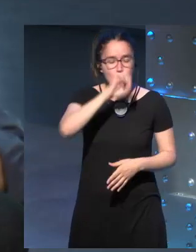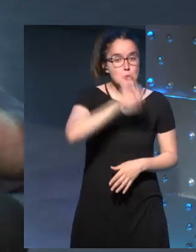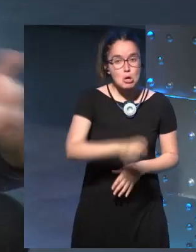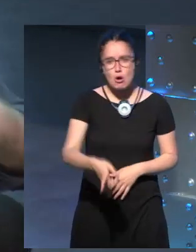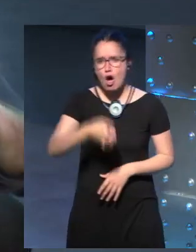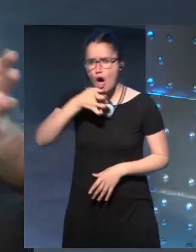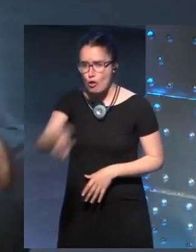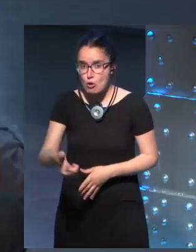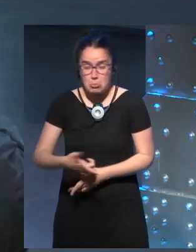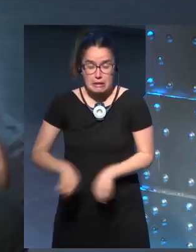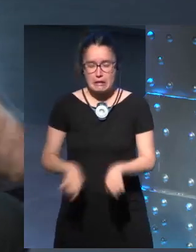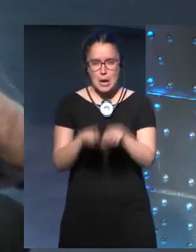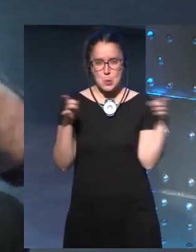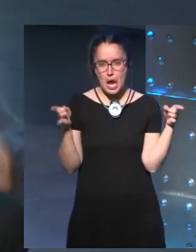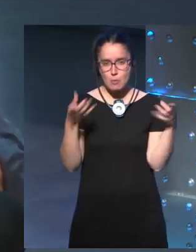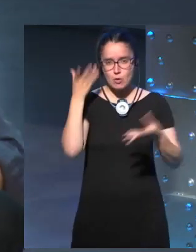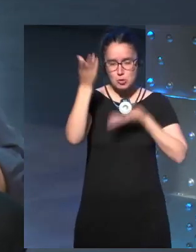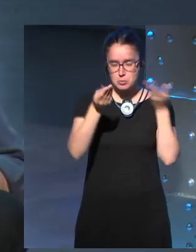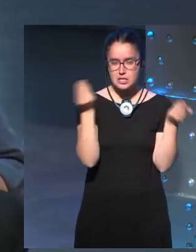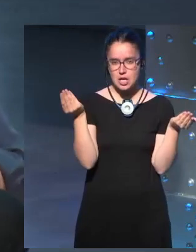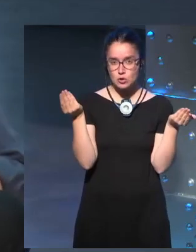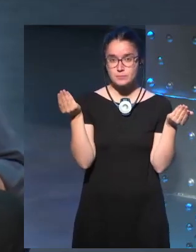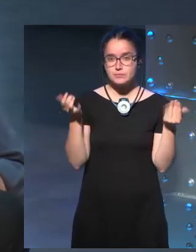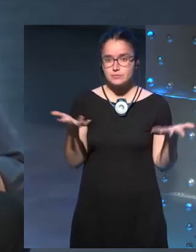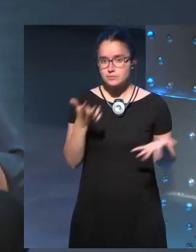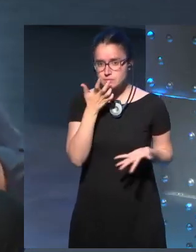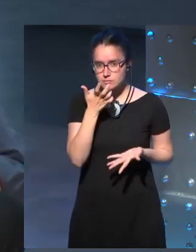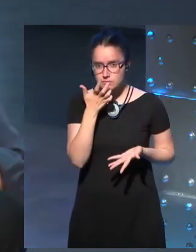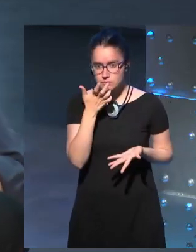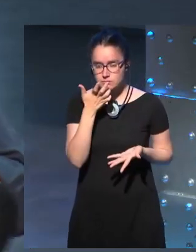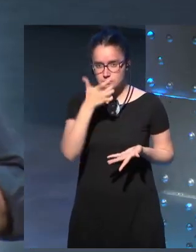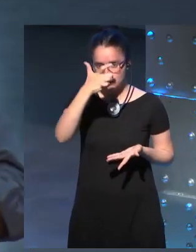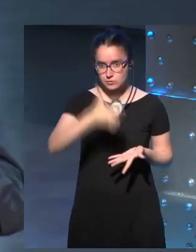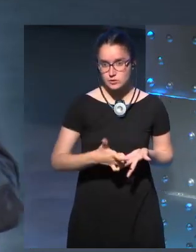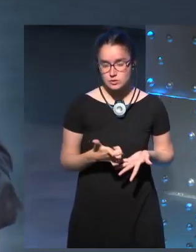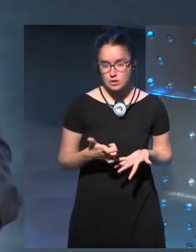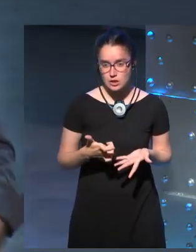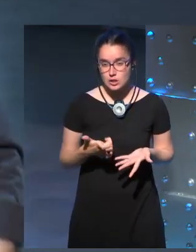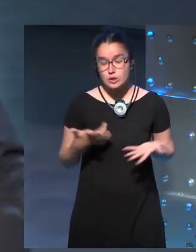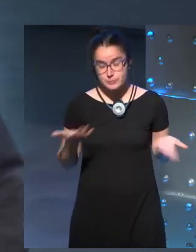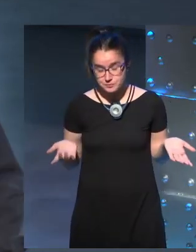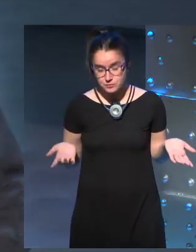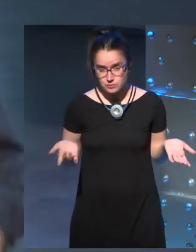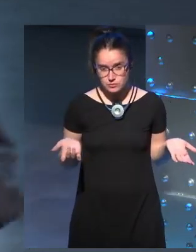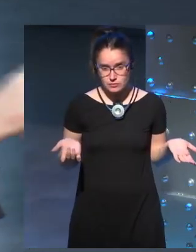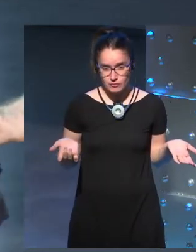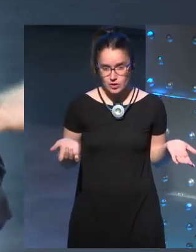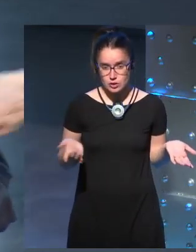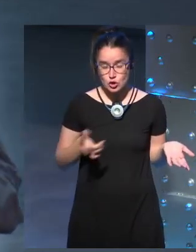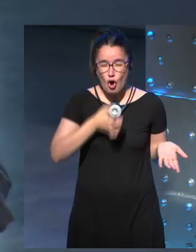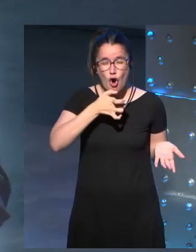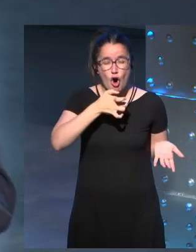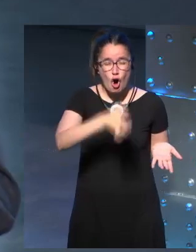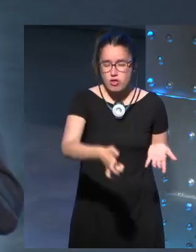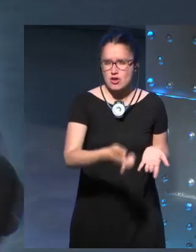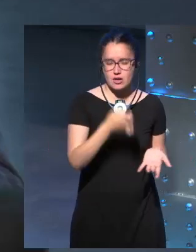I despise, whatever, you can think this, but, and I hate England, I despise the country I'm from, for the reasons